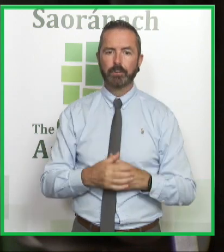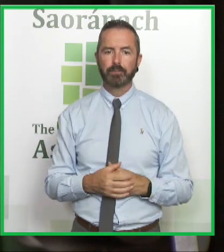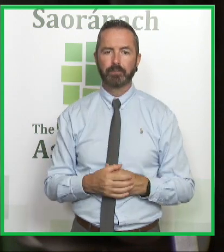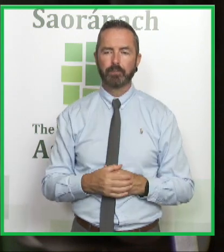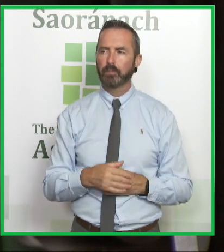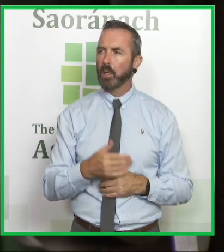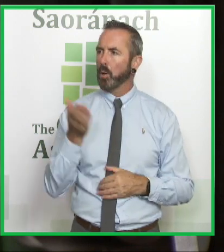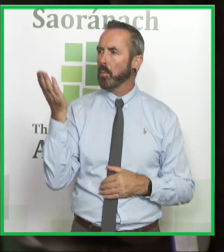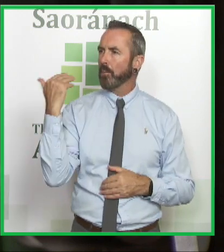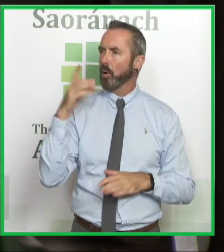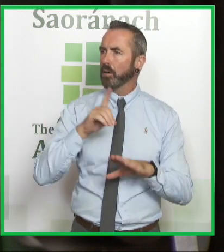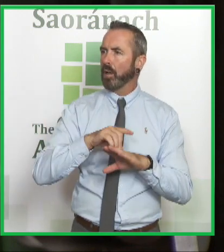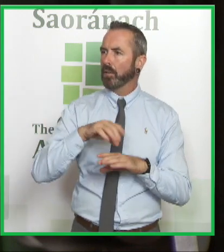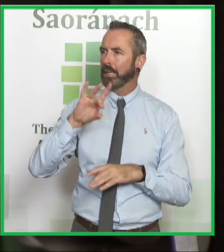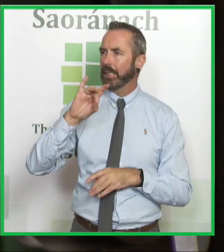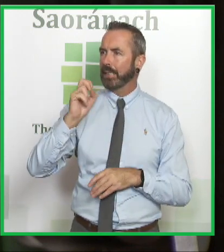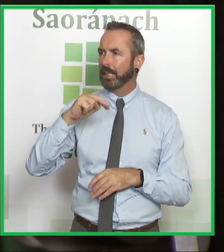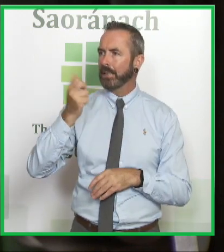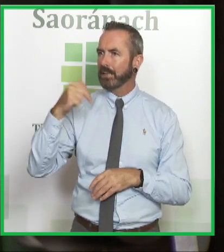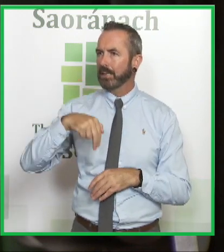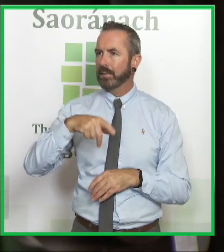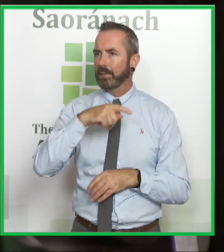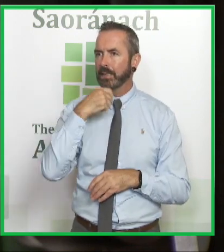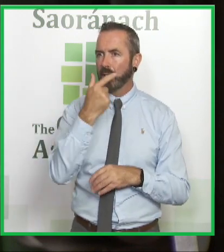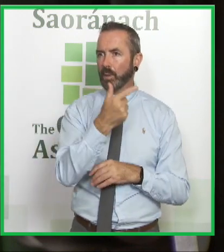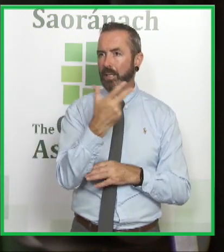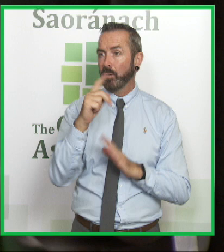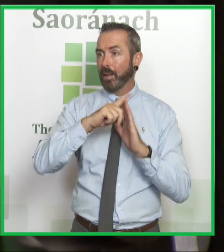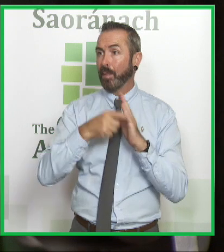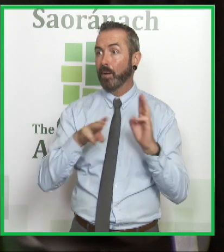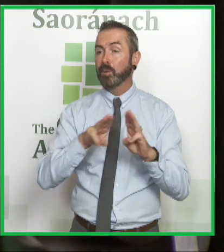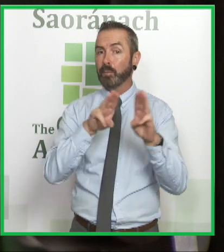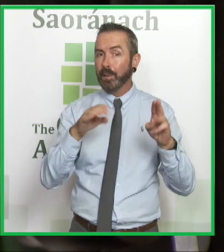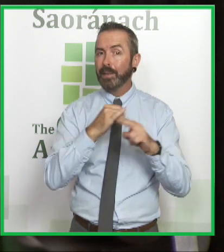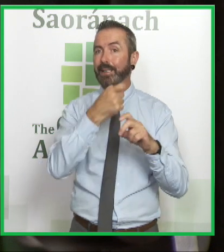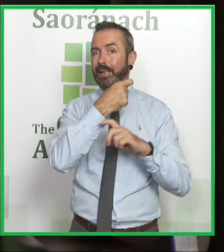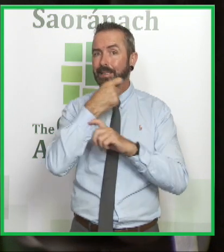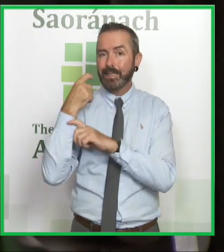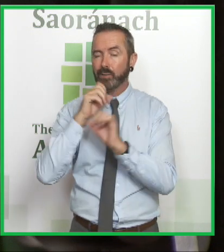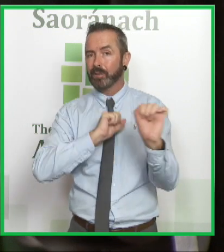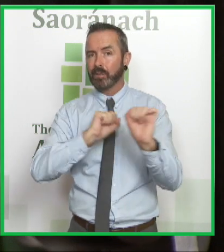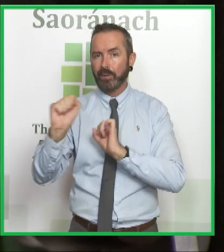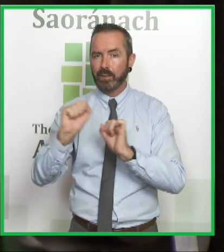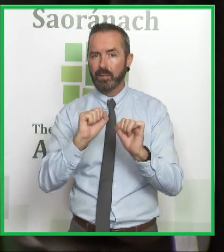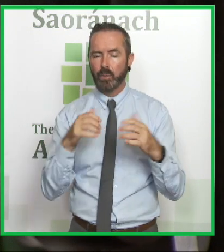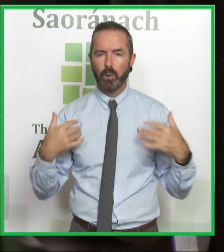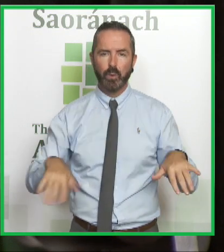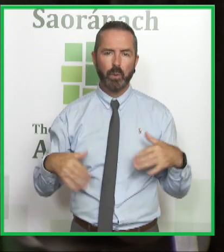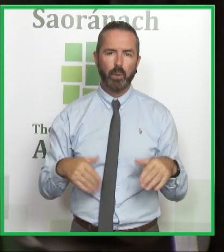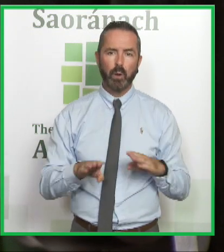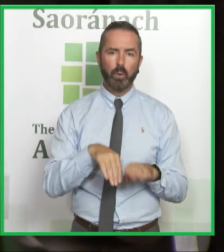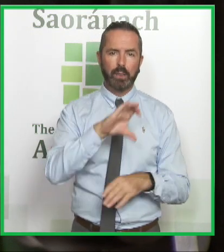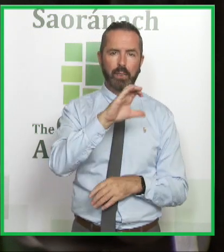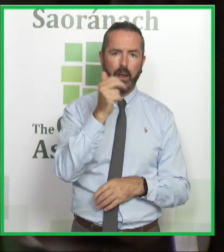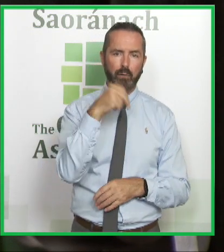earlier presentation, Dr. Keenan, who's here with us, referenced 23,000 people in the addiction services. Between what Karen McCaffrey has